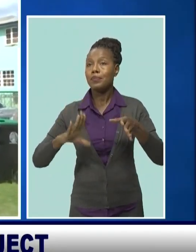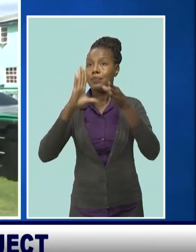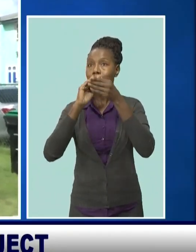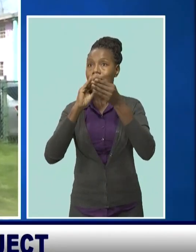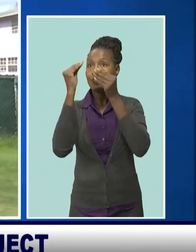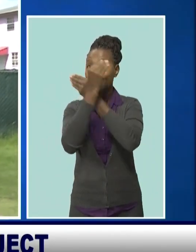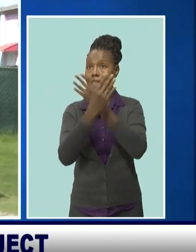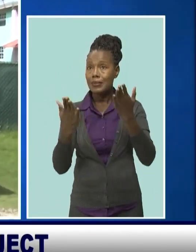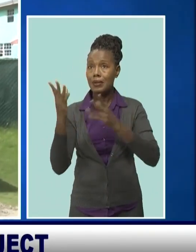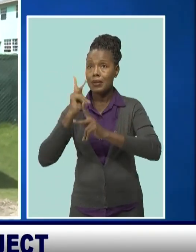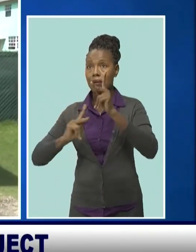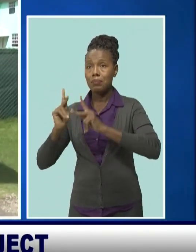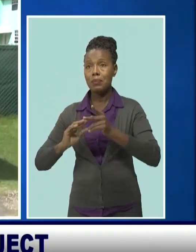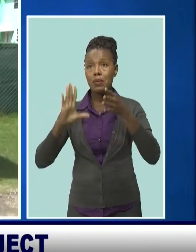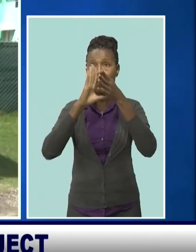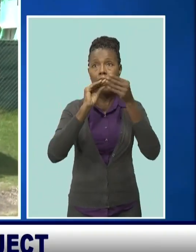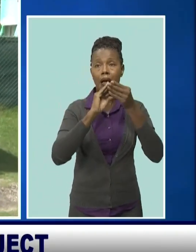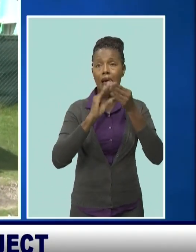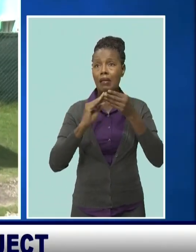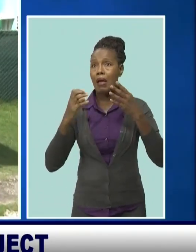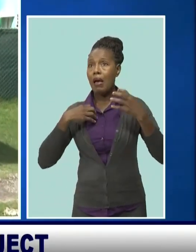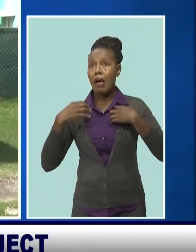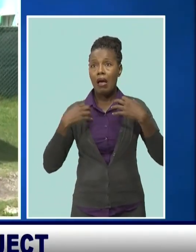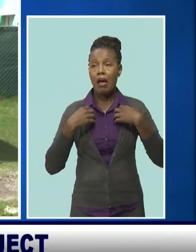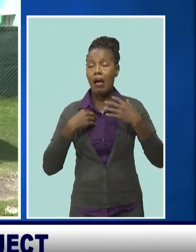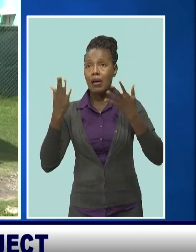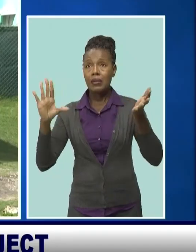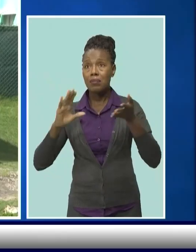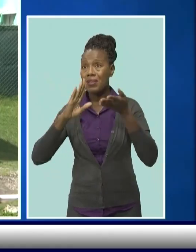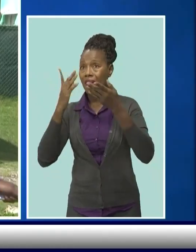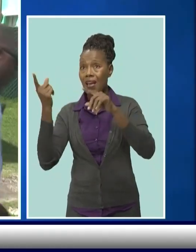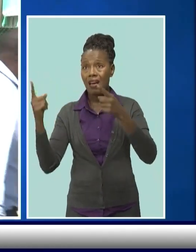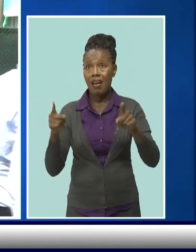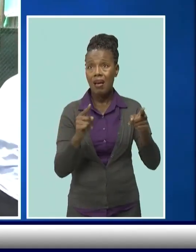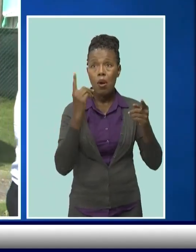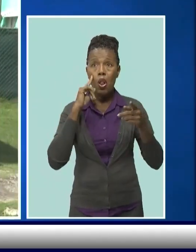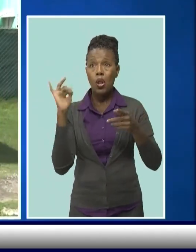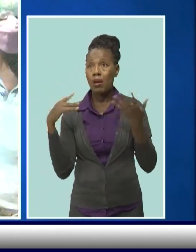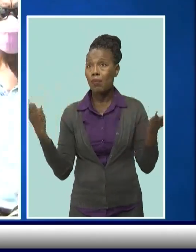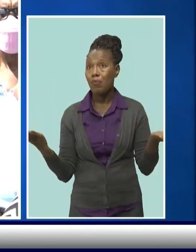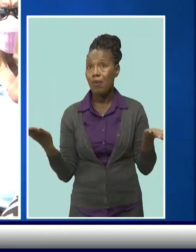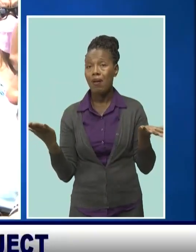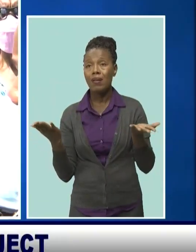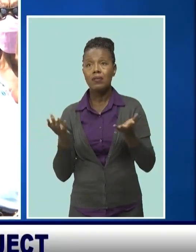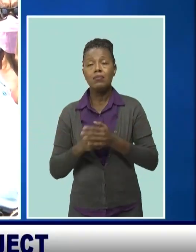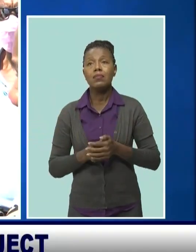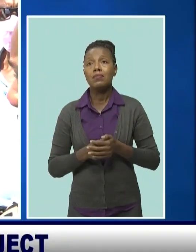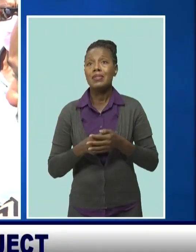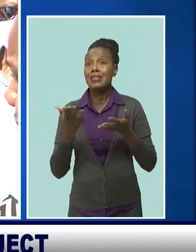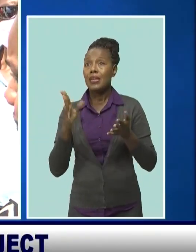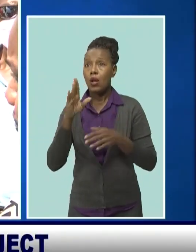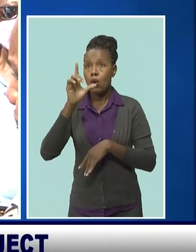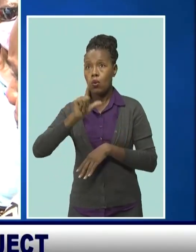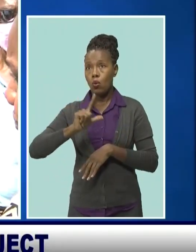wake of concerns expressed by the public about conditions at some of the NHC's estates. The lands at Low